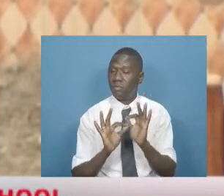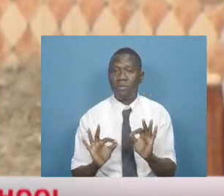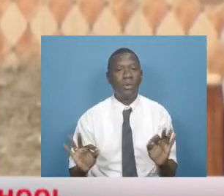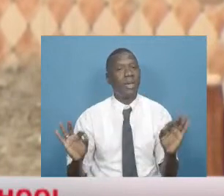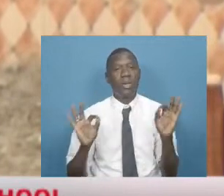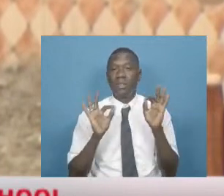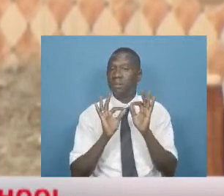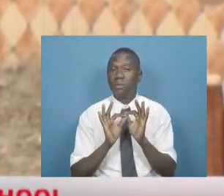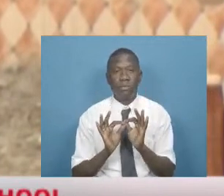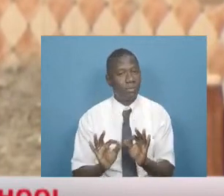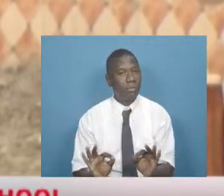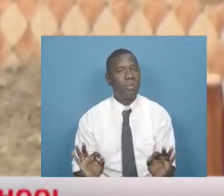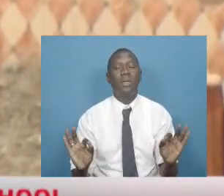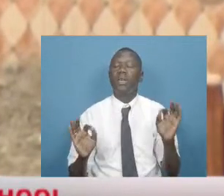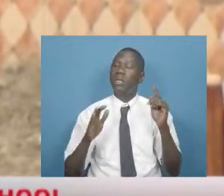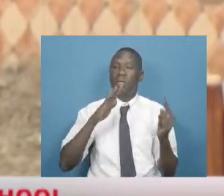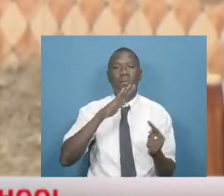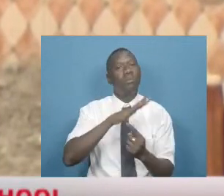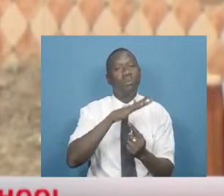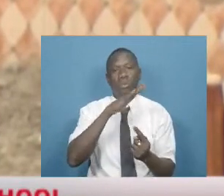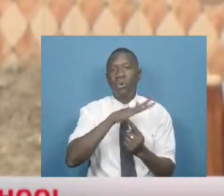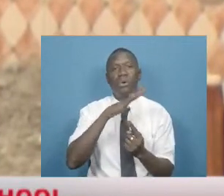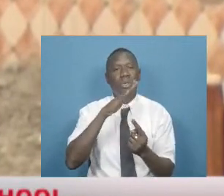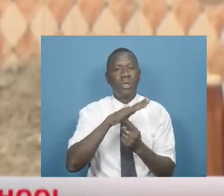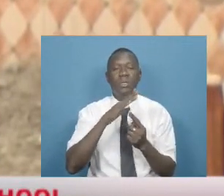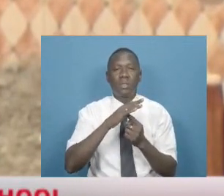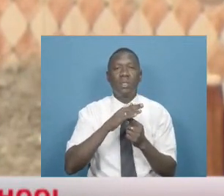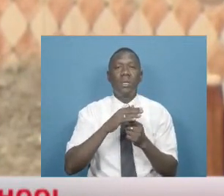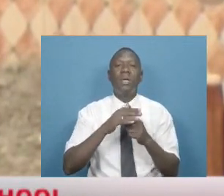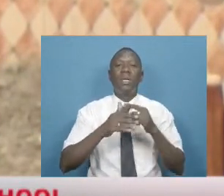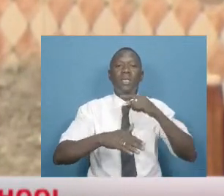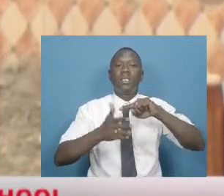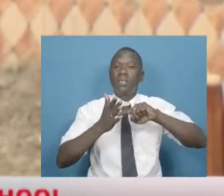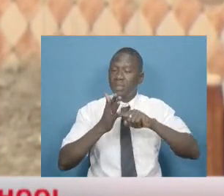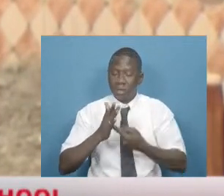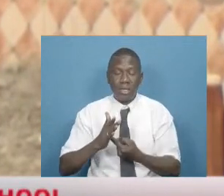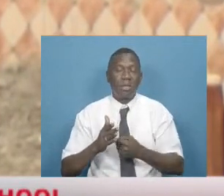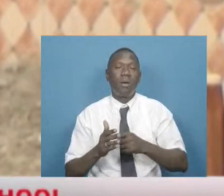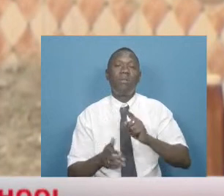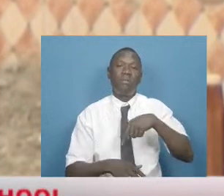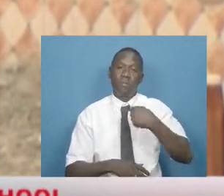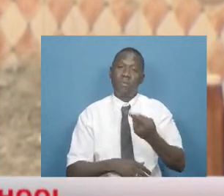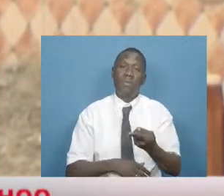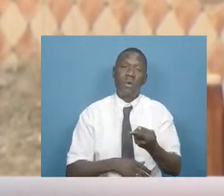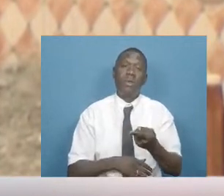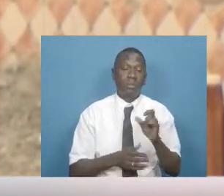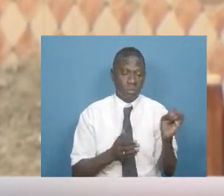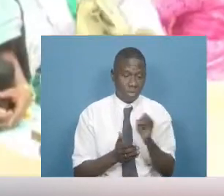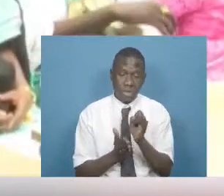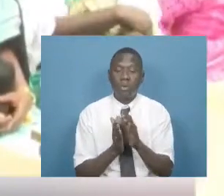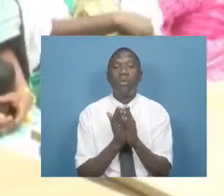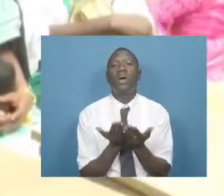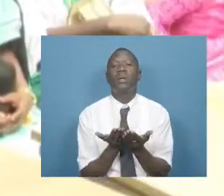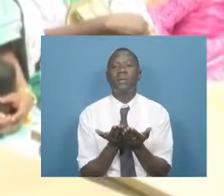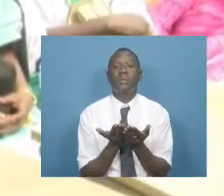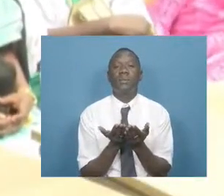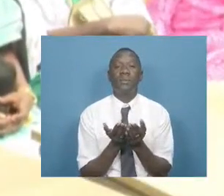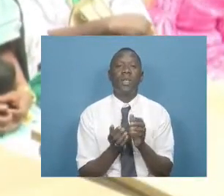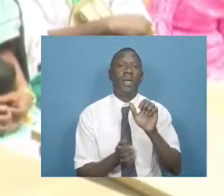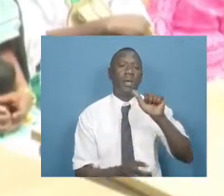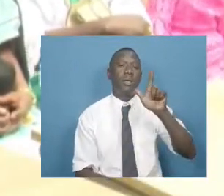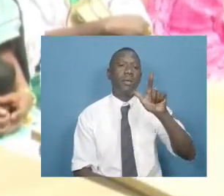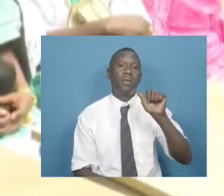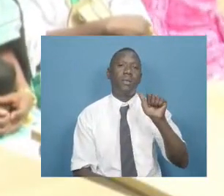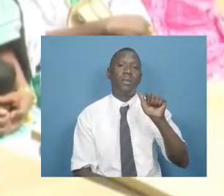very, very important center for the Quran. Alhaji